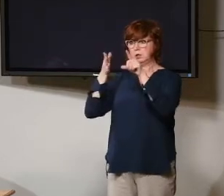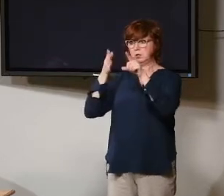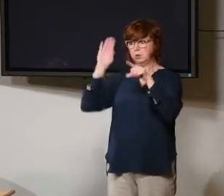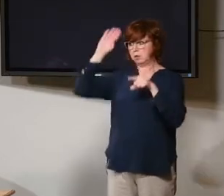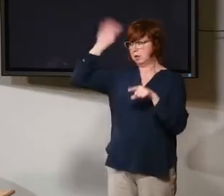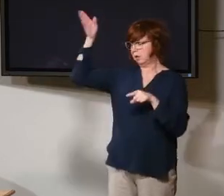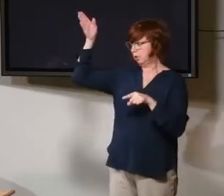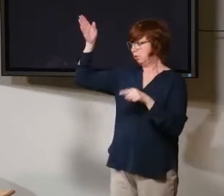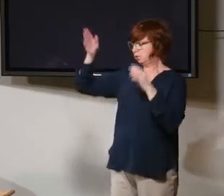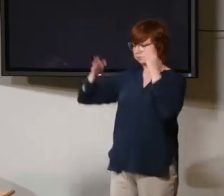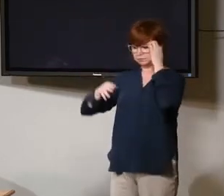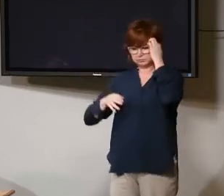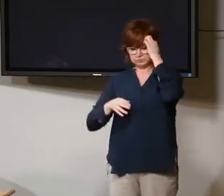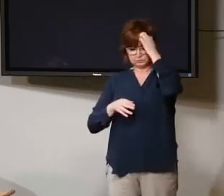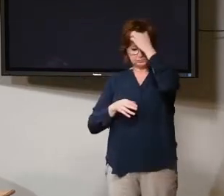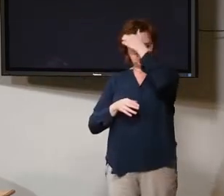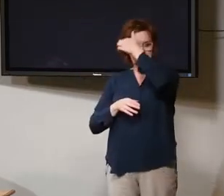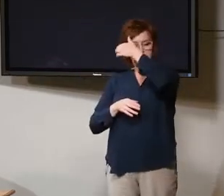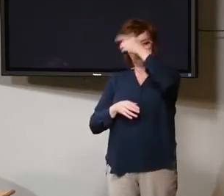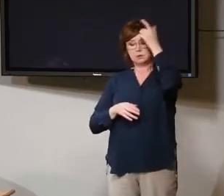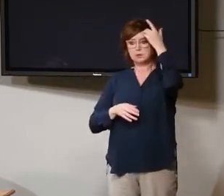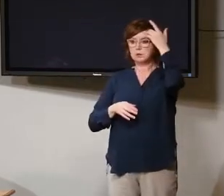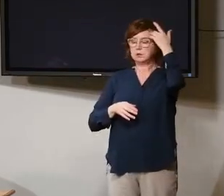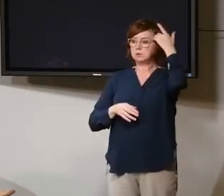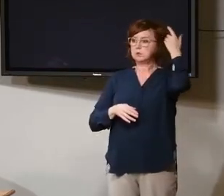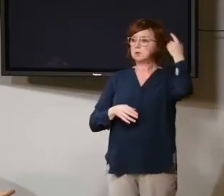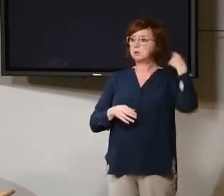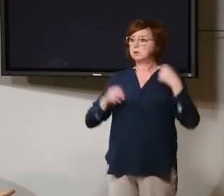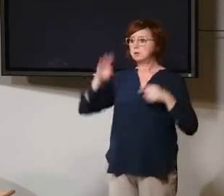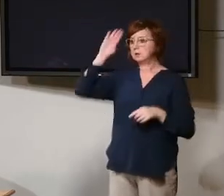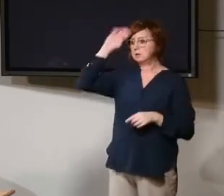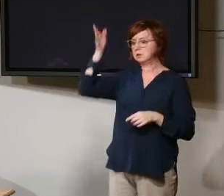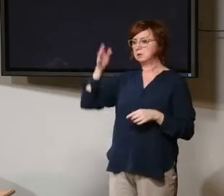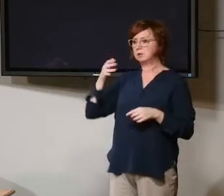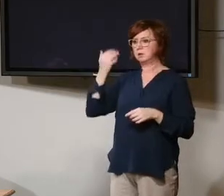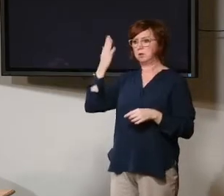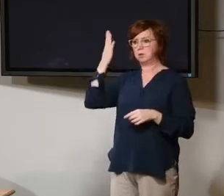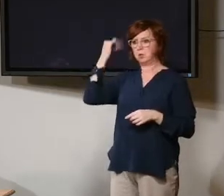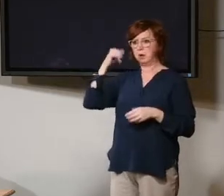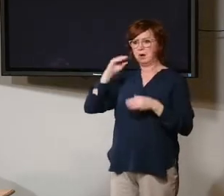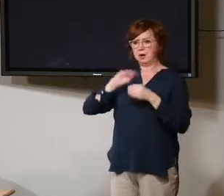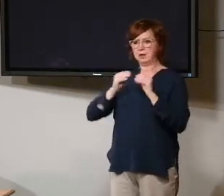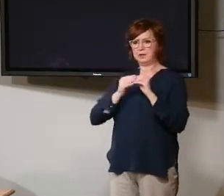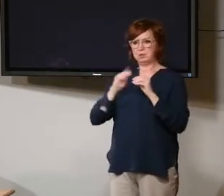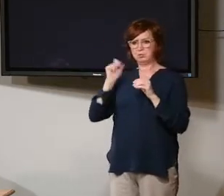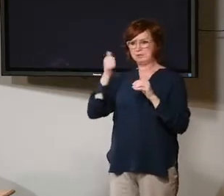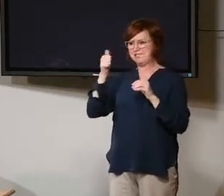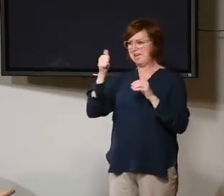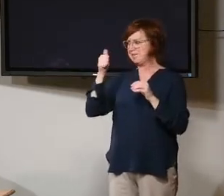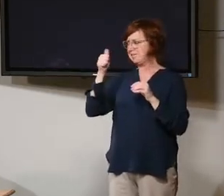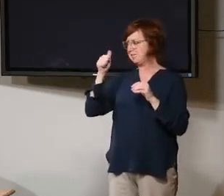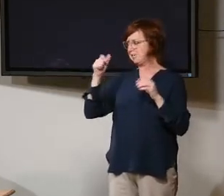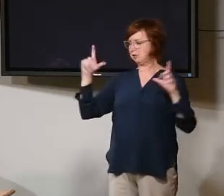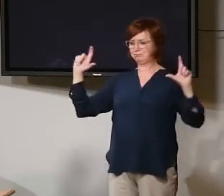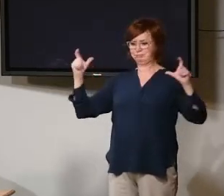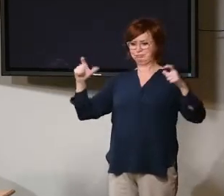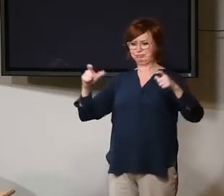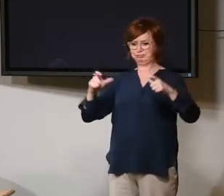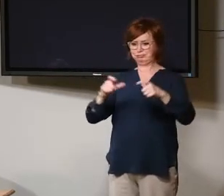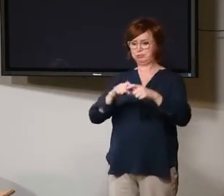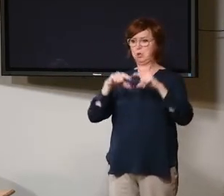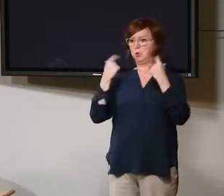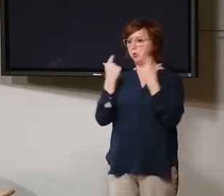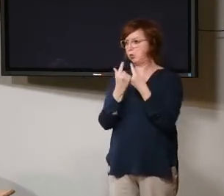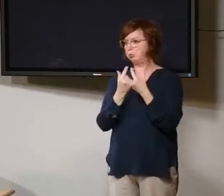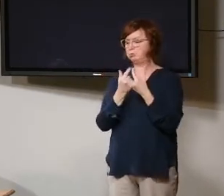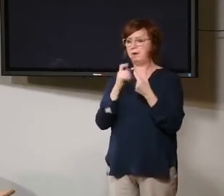Hello? Yes, Phil, are you there? Yeah, Why the number 10? How did you arrive at that number instead of a lower number like 5?